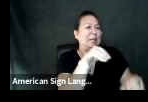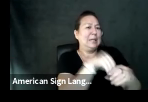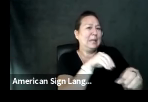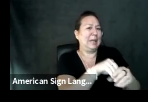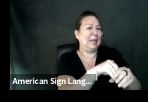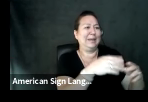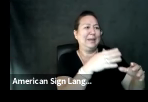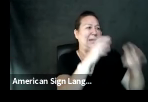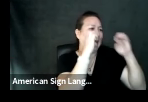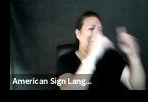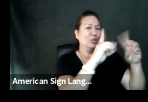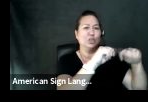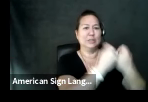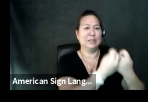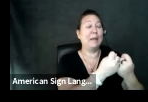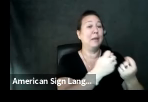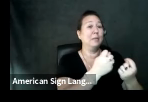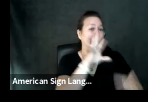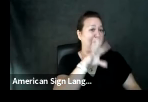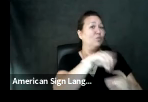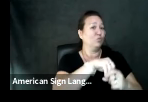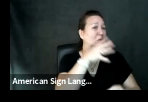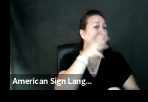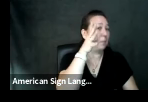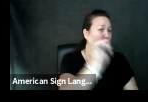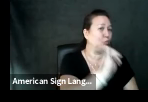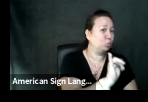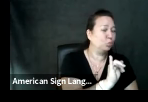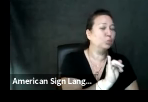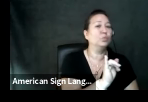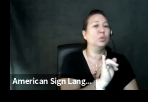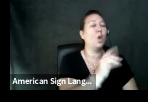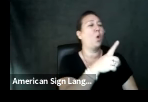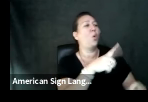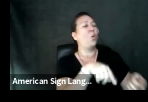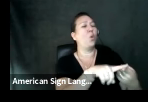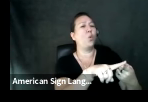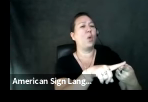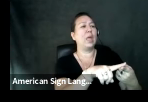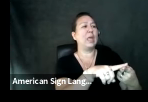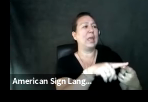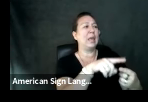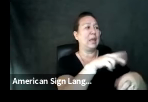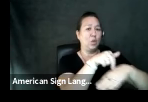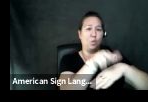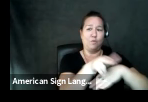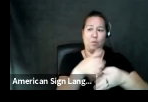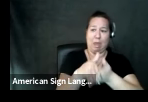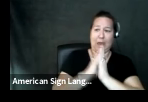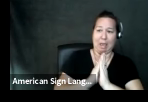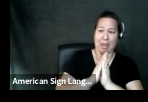or anyone working with that student. Once the referral is made, the team will meet together to